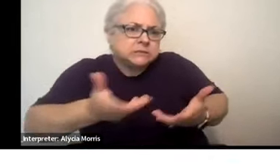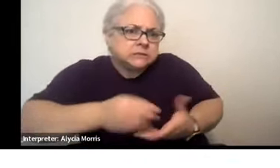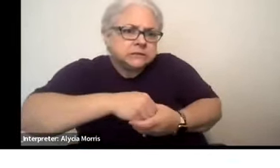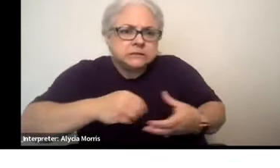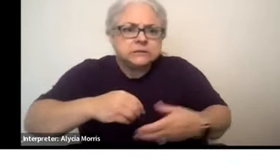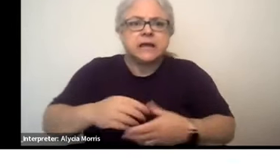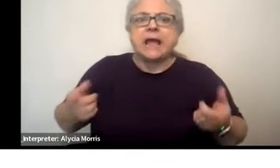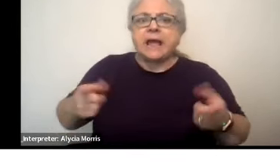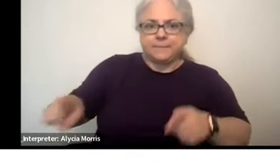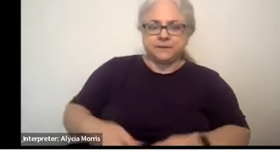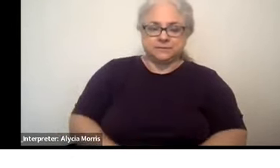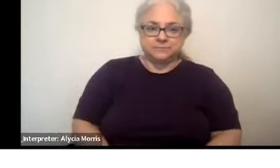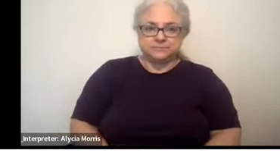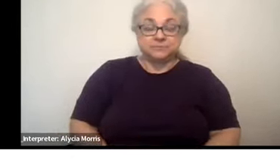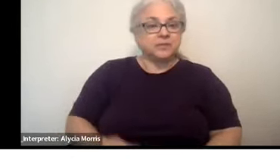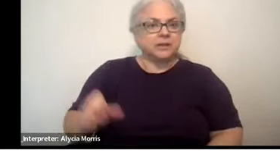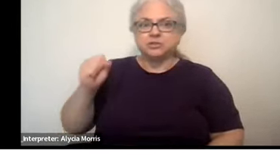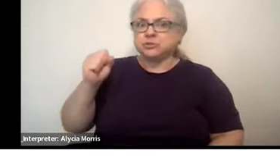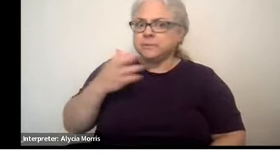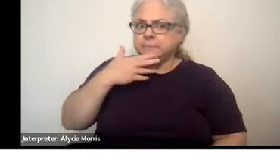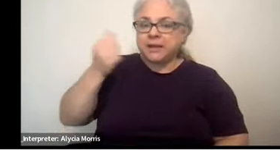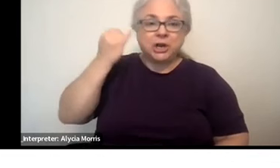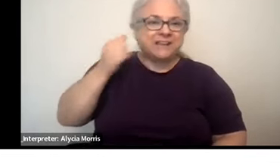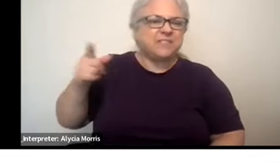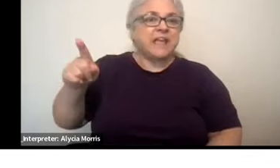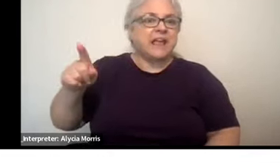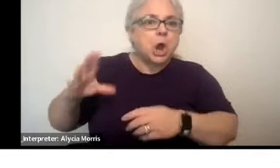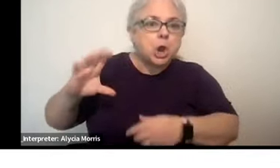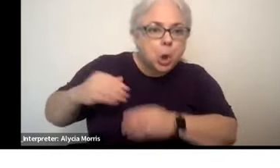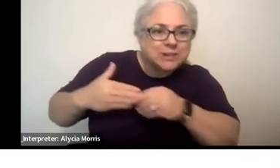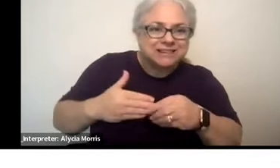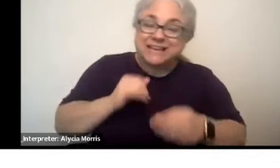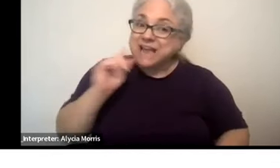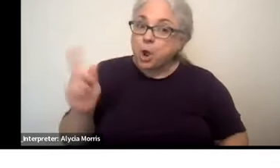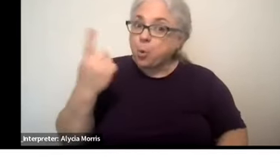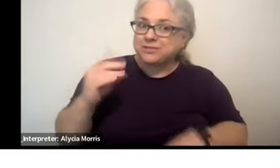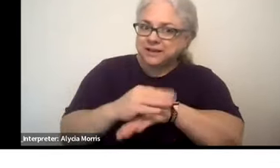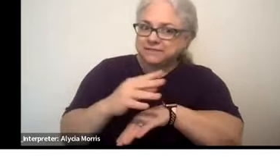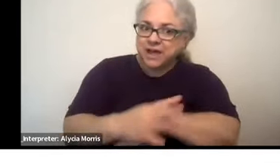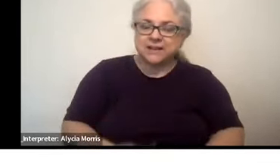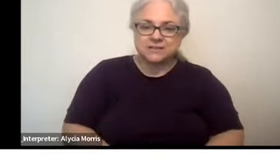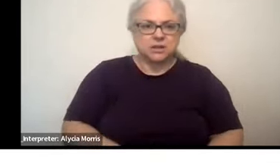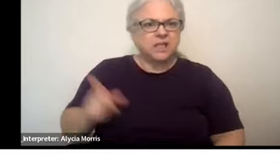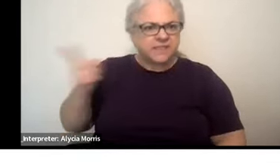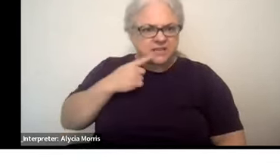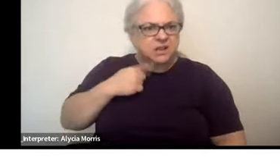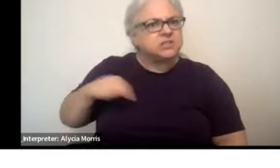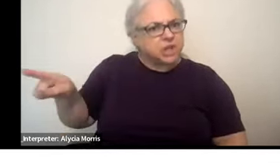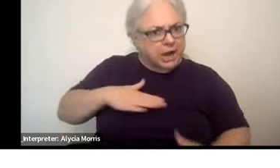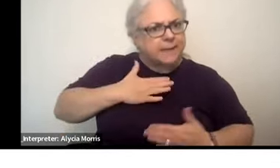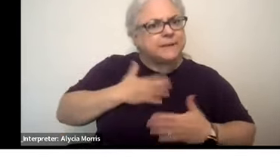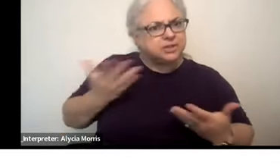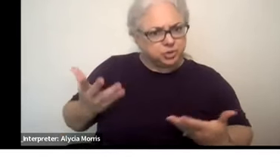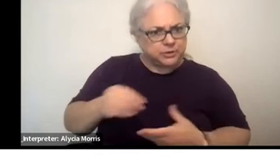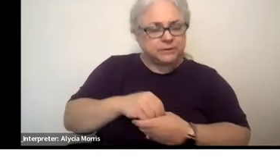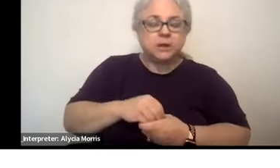co-leading a program than it is if they're just simply advising. They report that they're very happy to participate with us if we respect